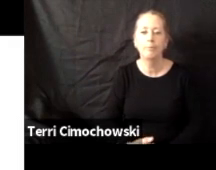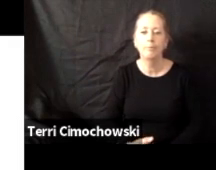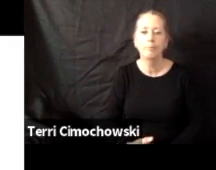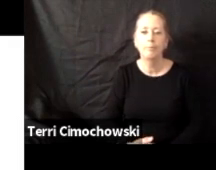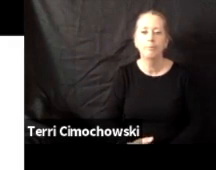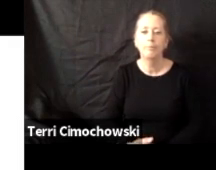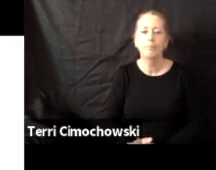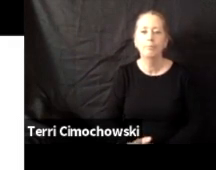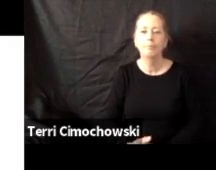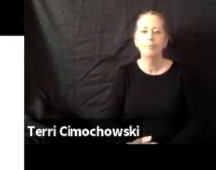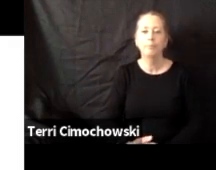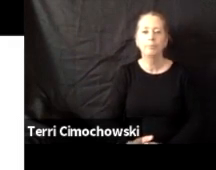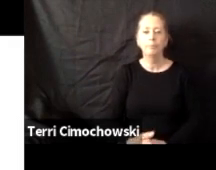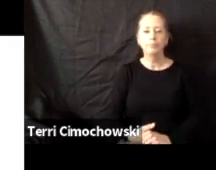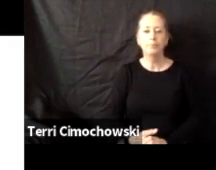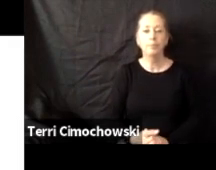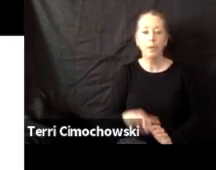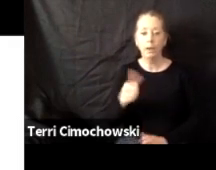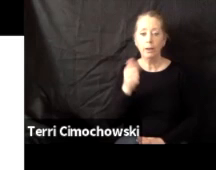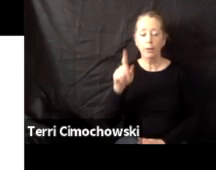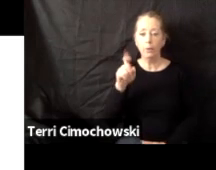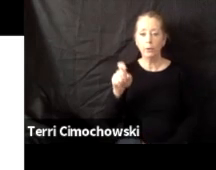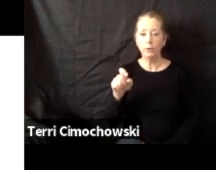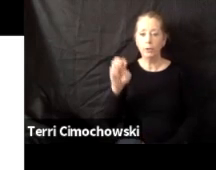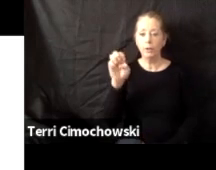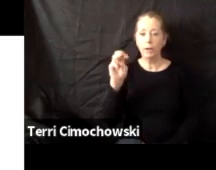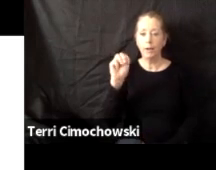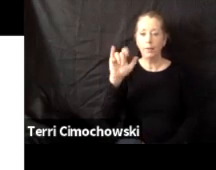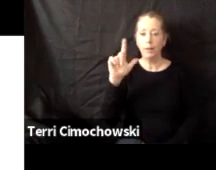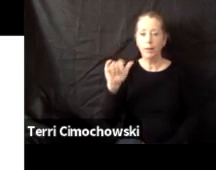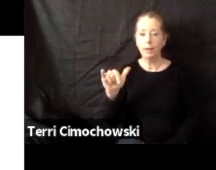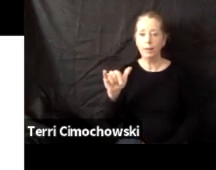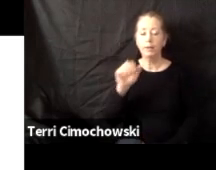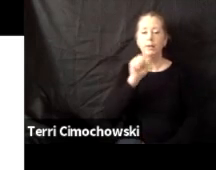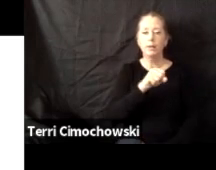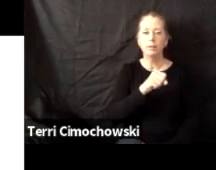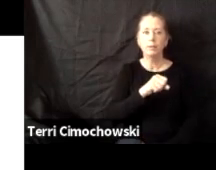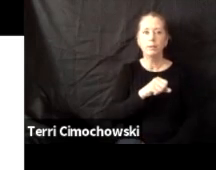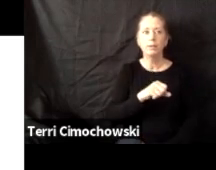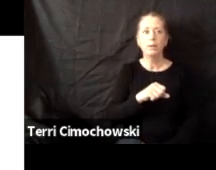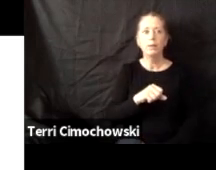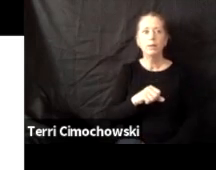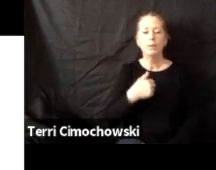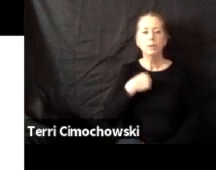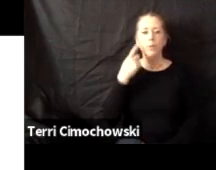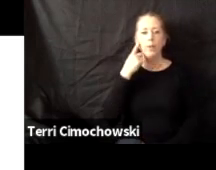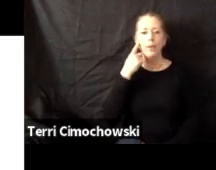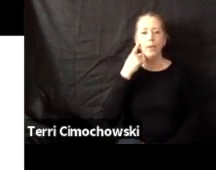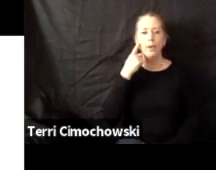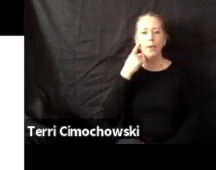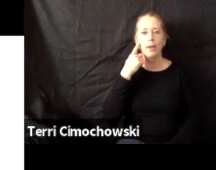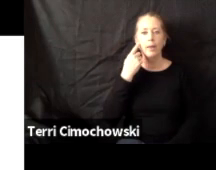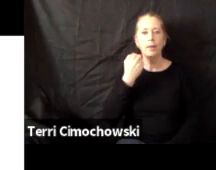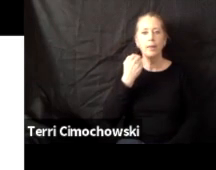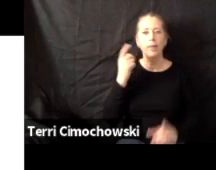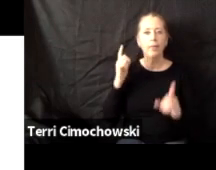All right. Yeah. Do you have another question, Emily? Okay. Yeah. So I think the follow-up